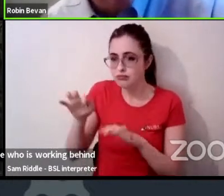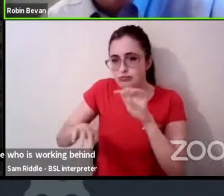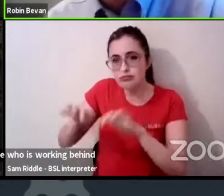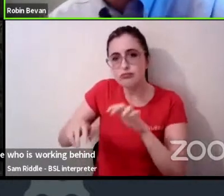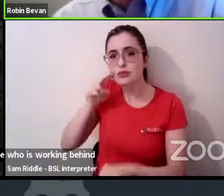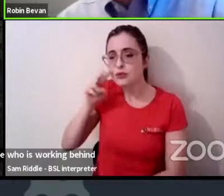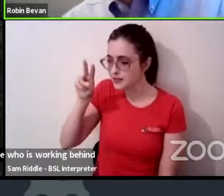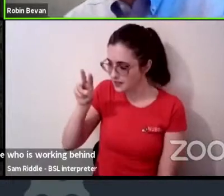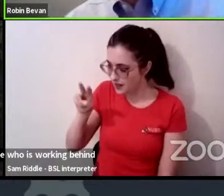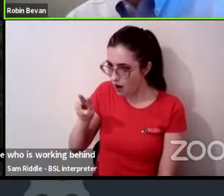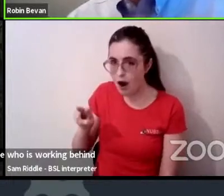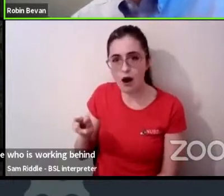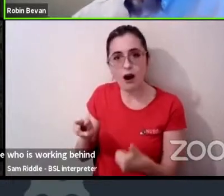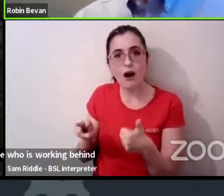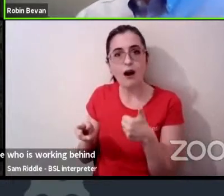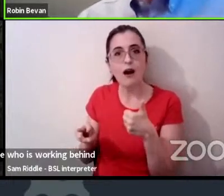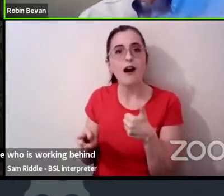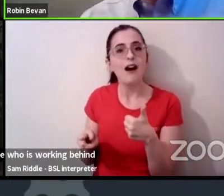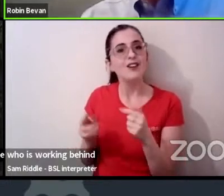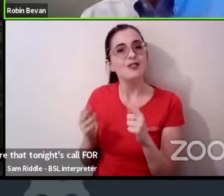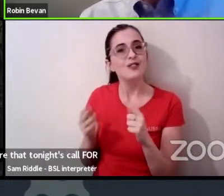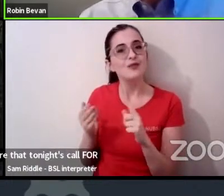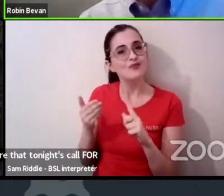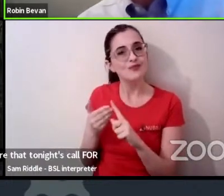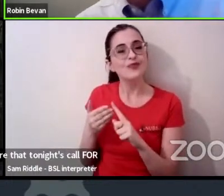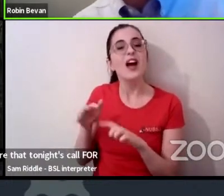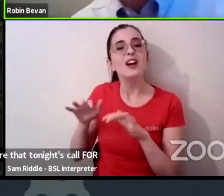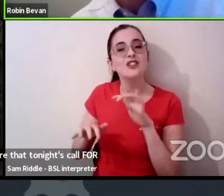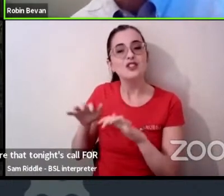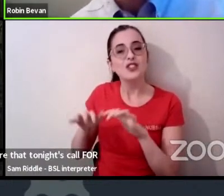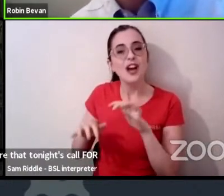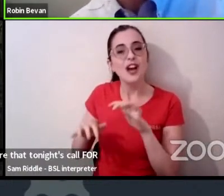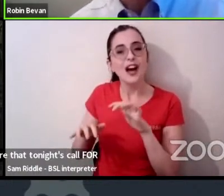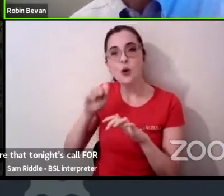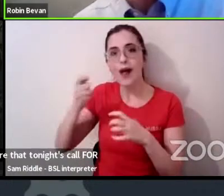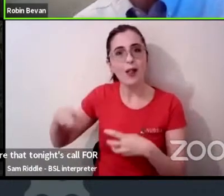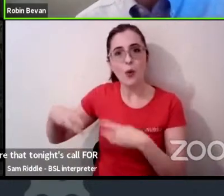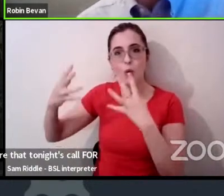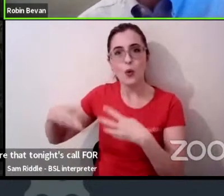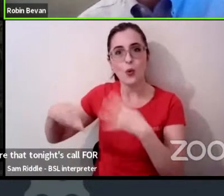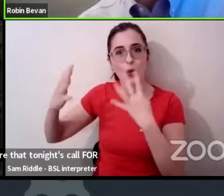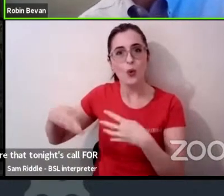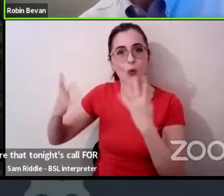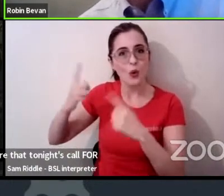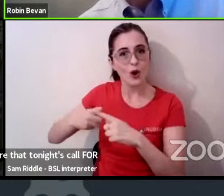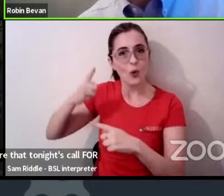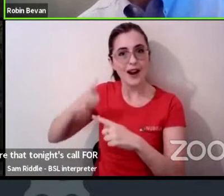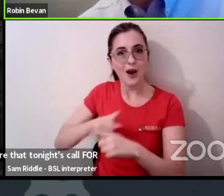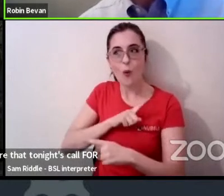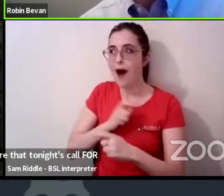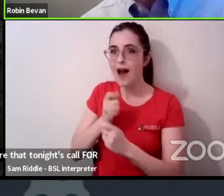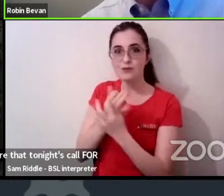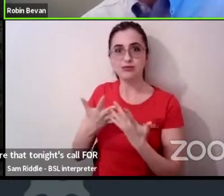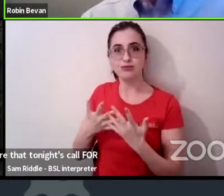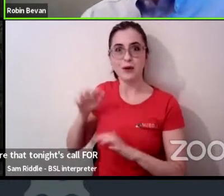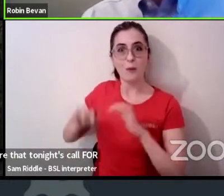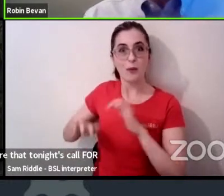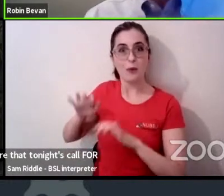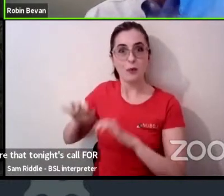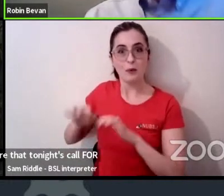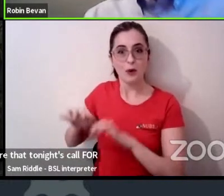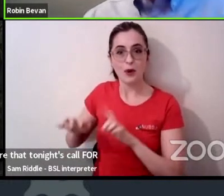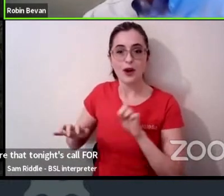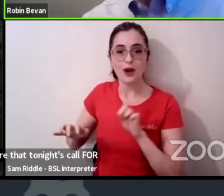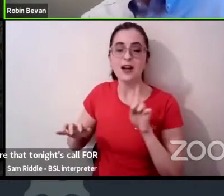through in the chat. You will realize that the chat is going to move very, very quickly tonight. So we won't be from